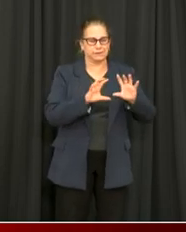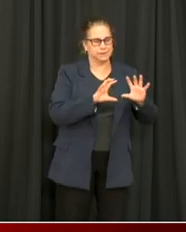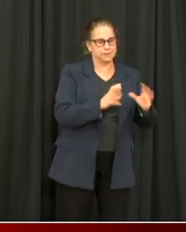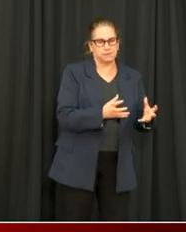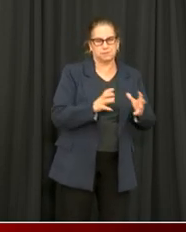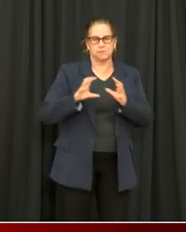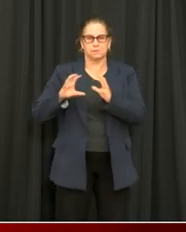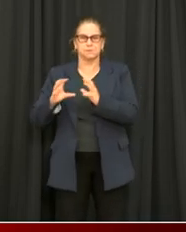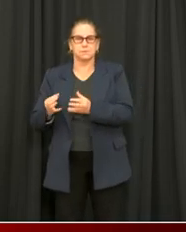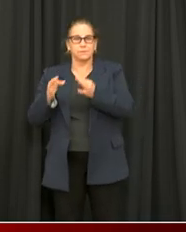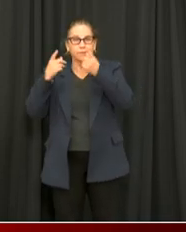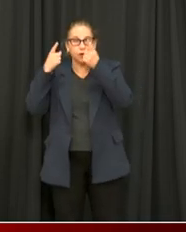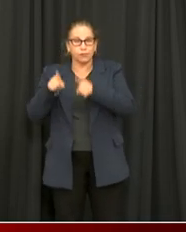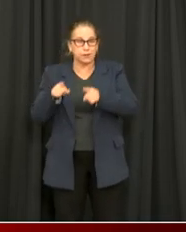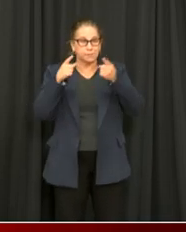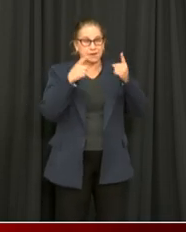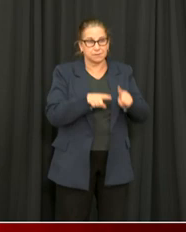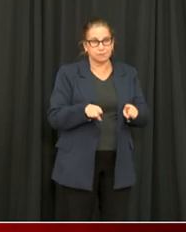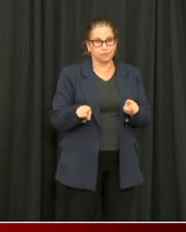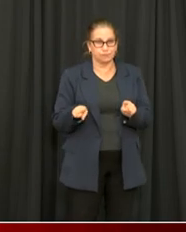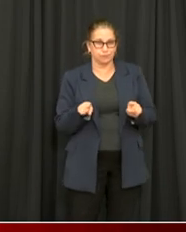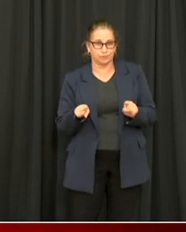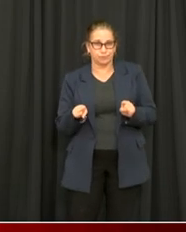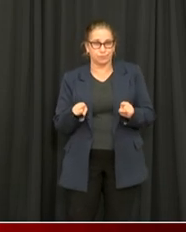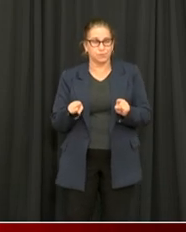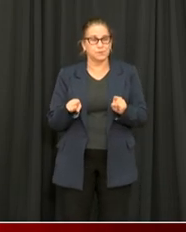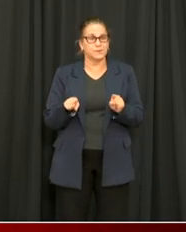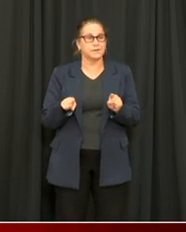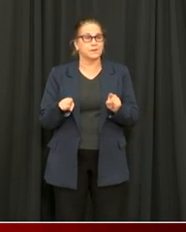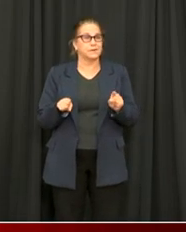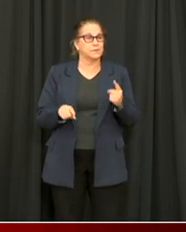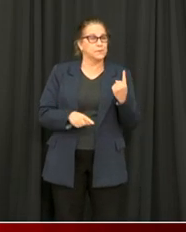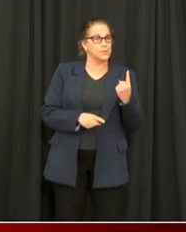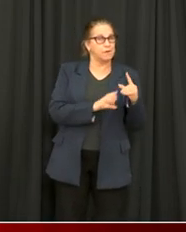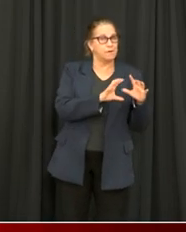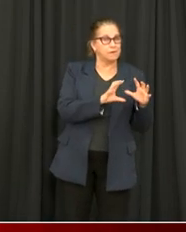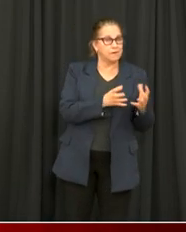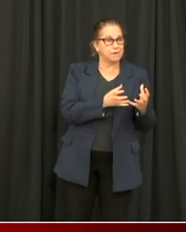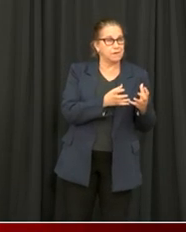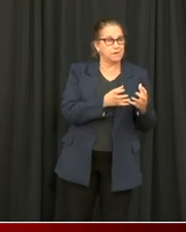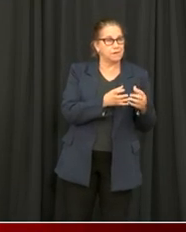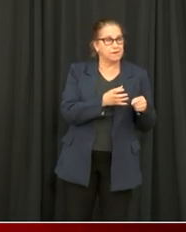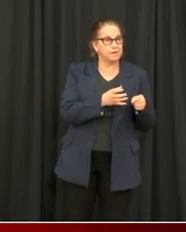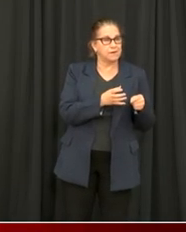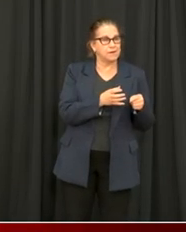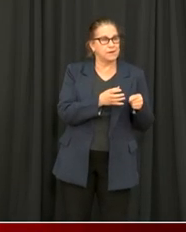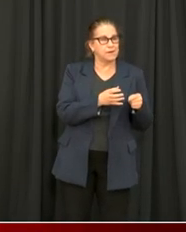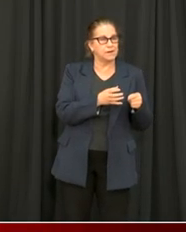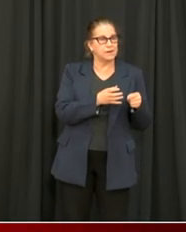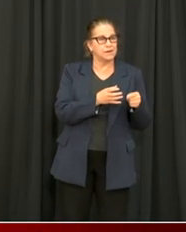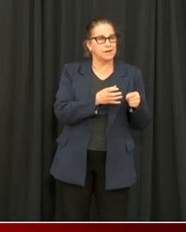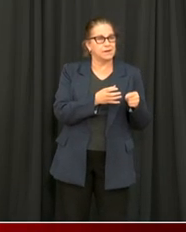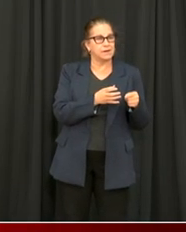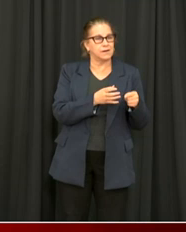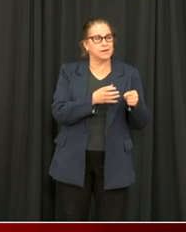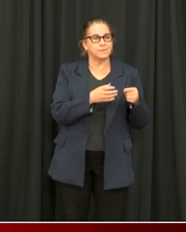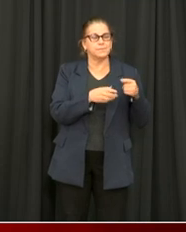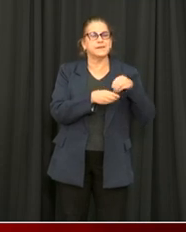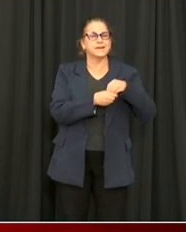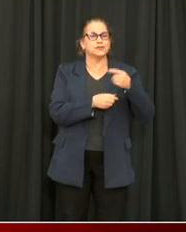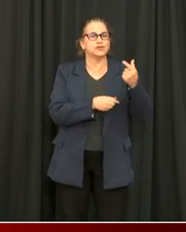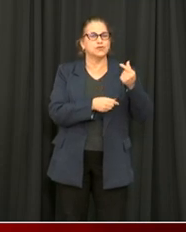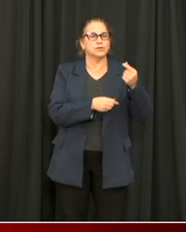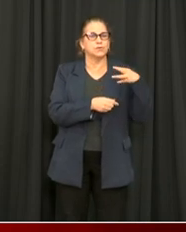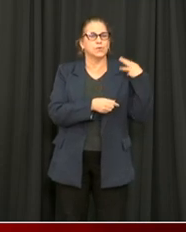One would effectuate the project with GW Health at what we're calling the GW Health Hospital